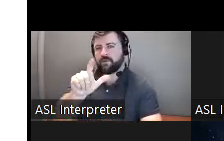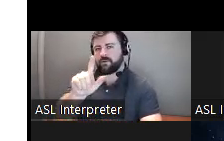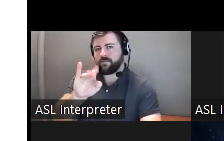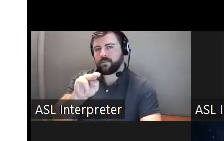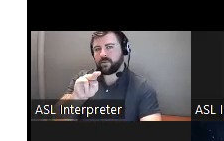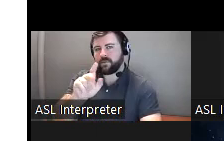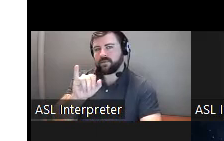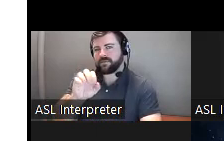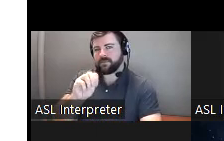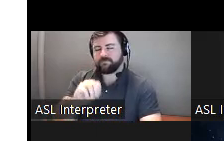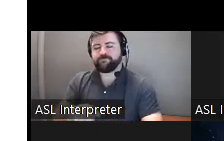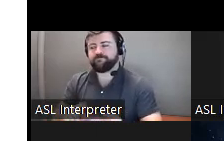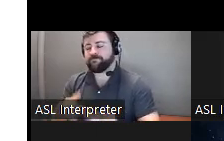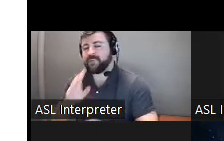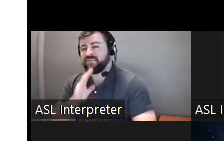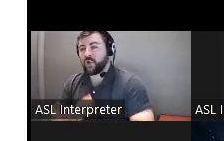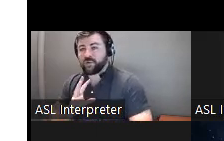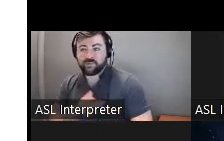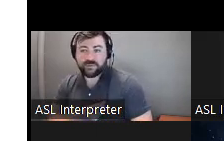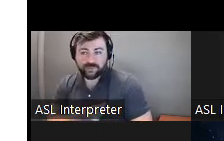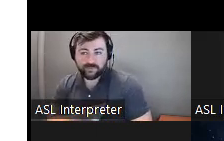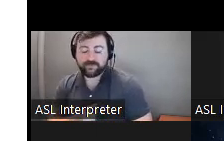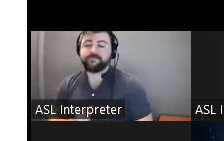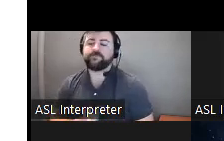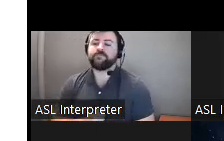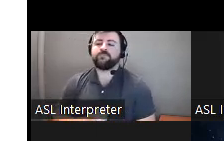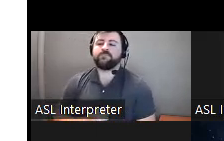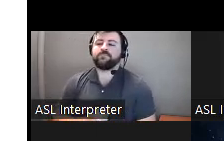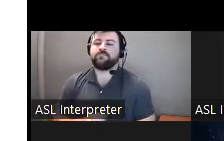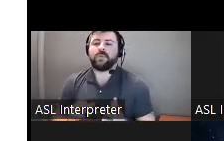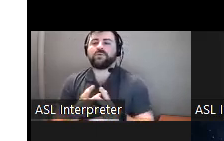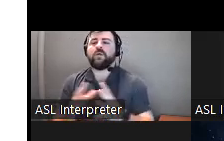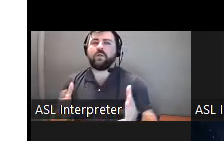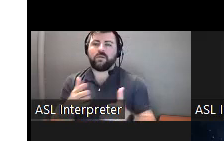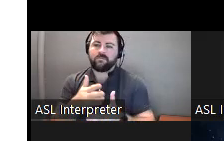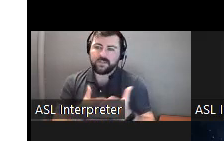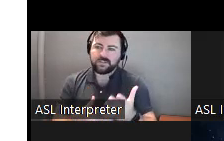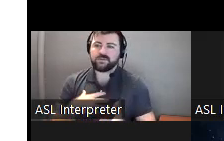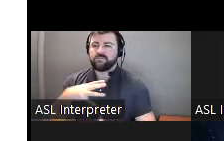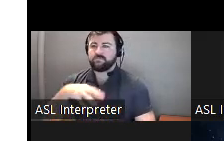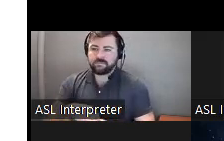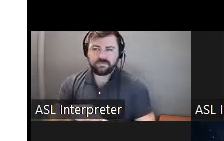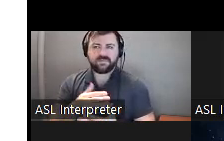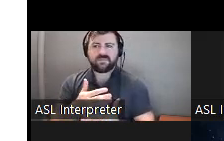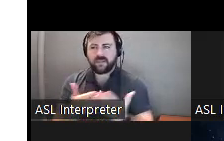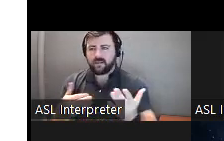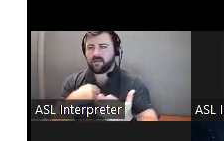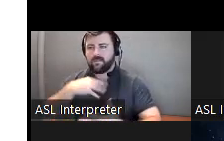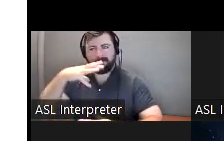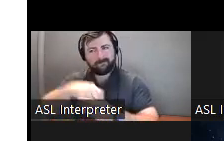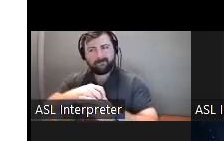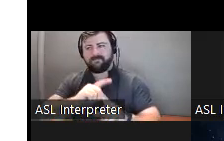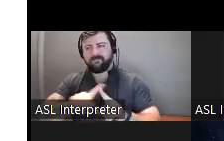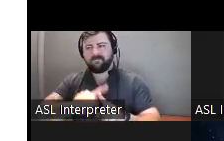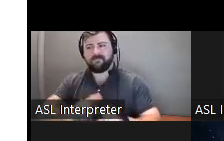is transgender. So there are a lot of pieces and spaces that I'm in that really,